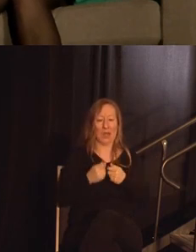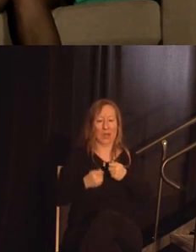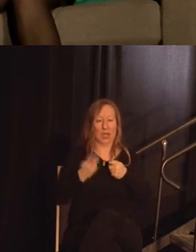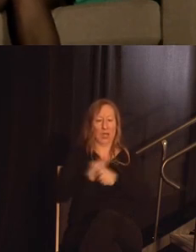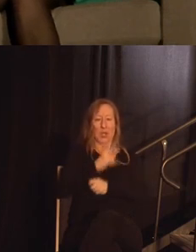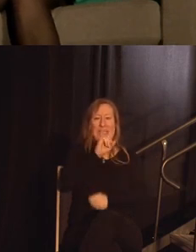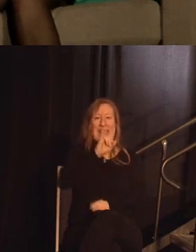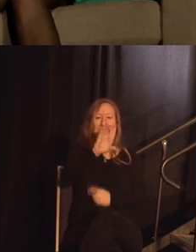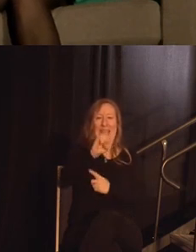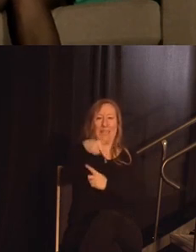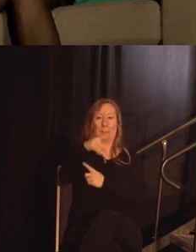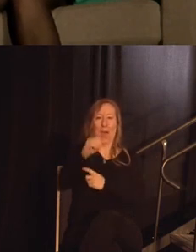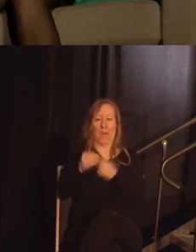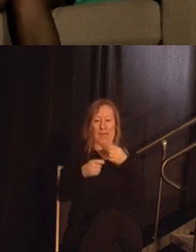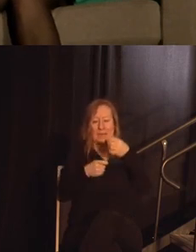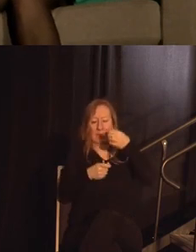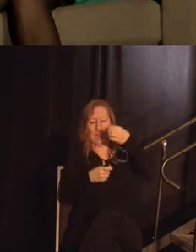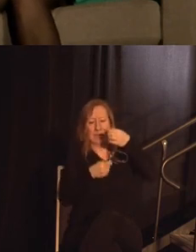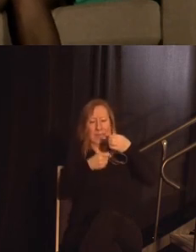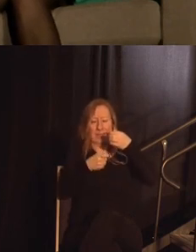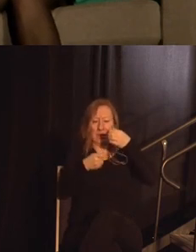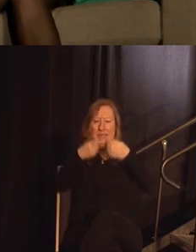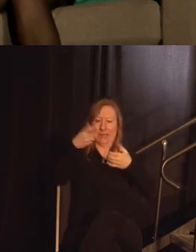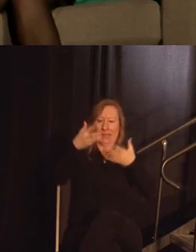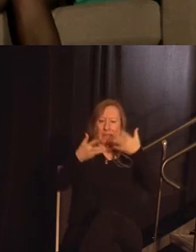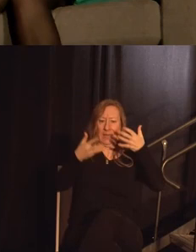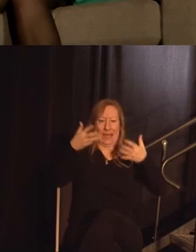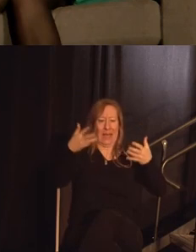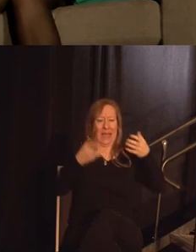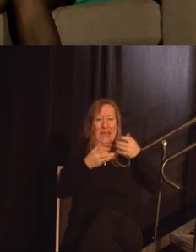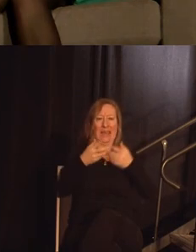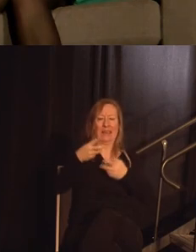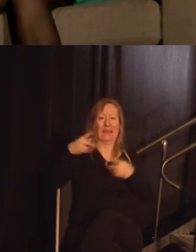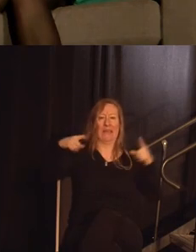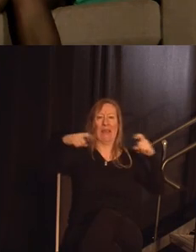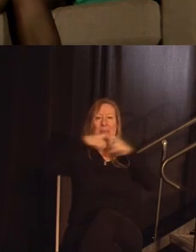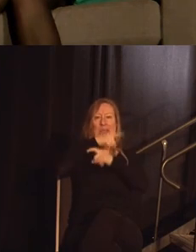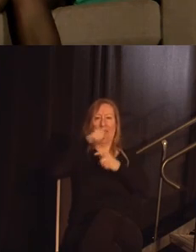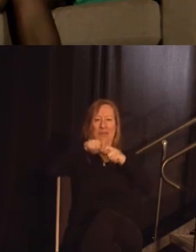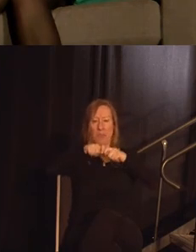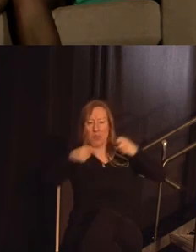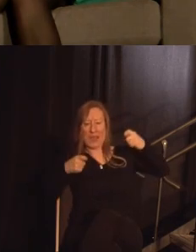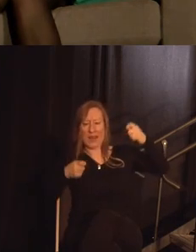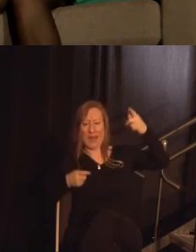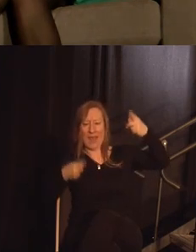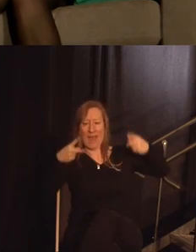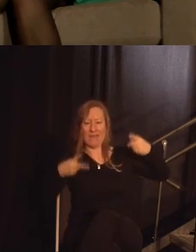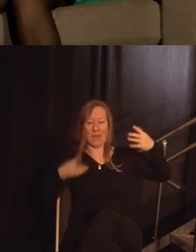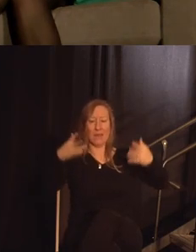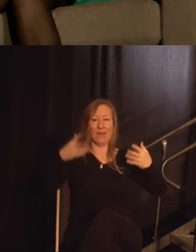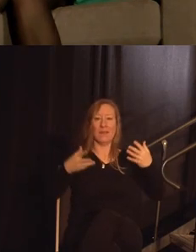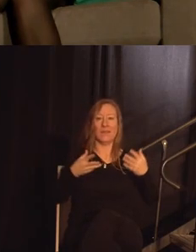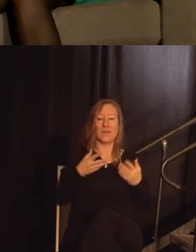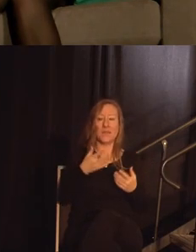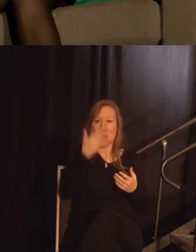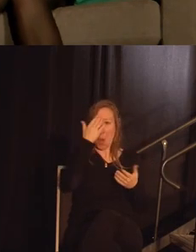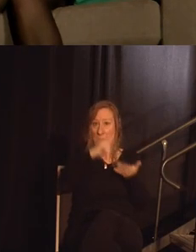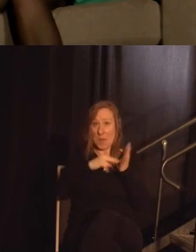Popsicles. With the two sticks. You know how there's like, why did they make those? Where you have to break it in half? Oh, okay. Yeah.